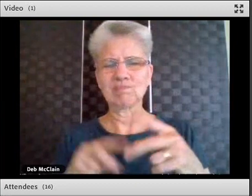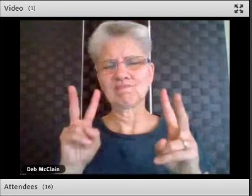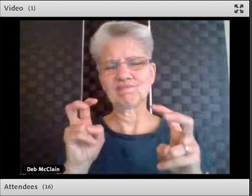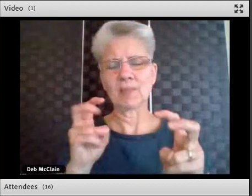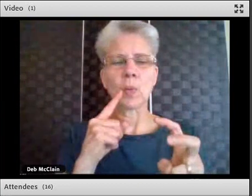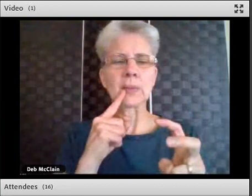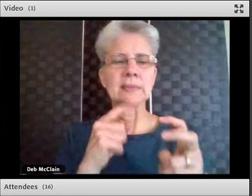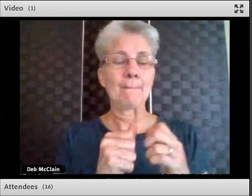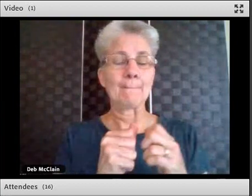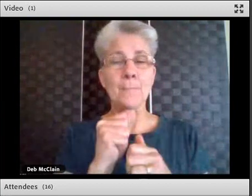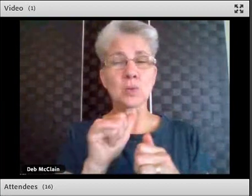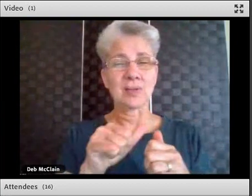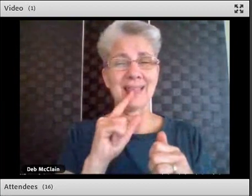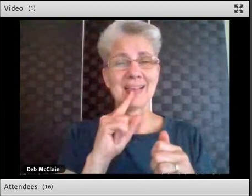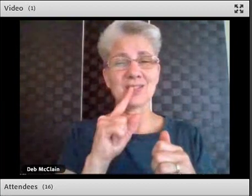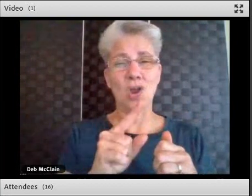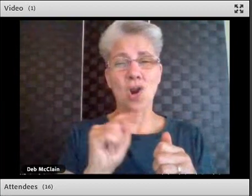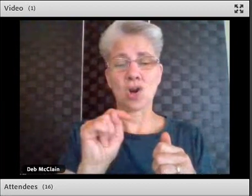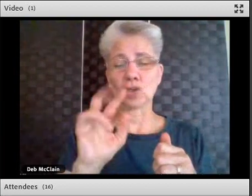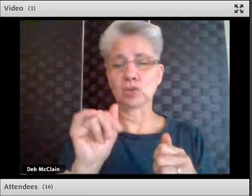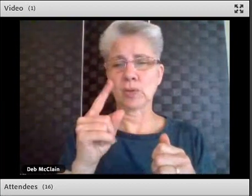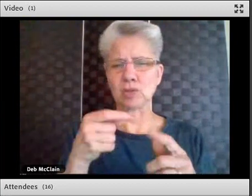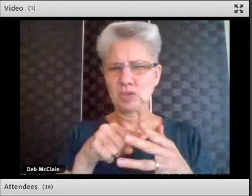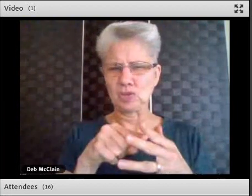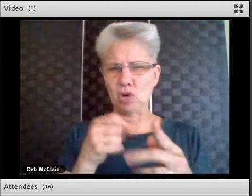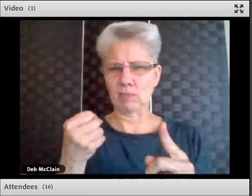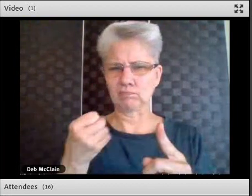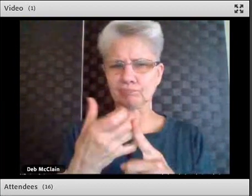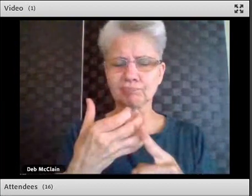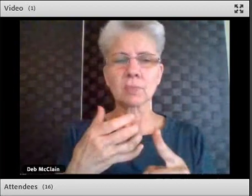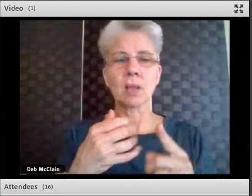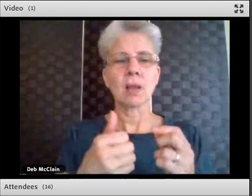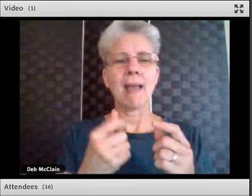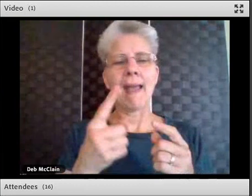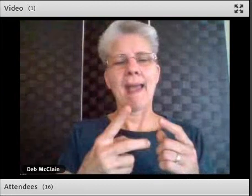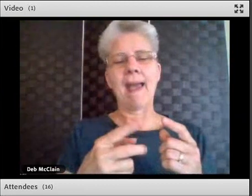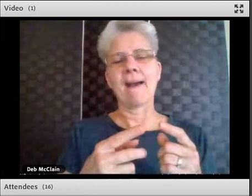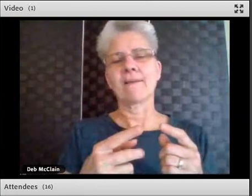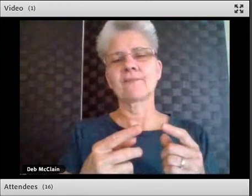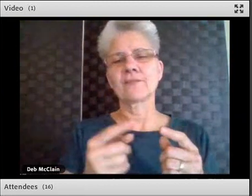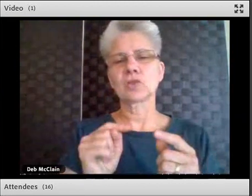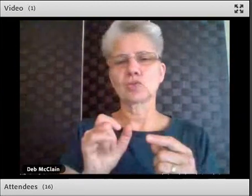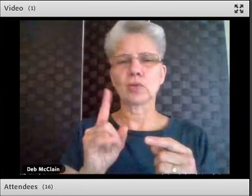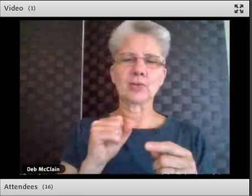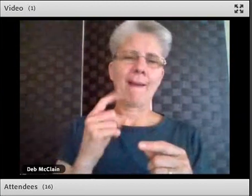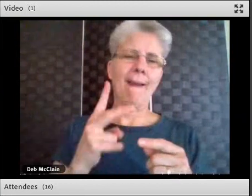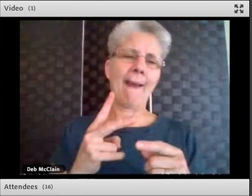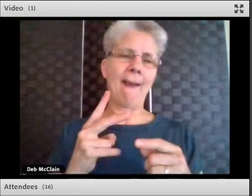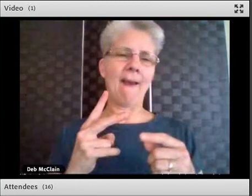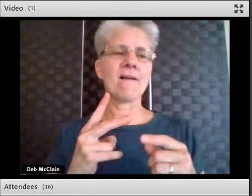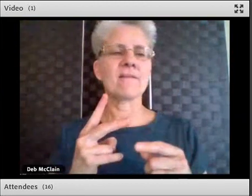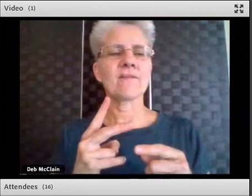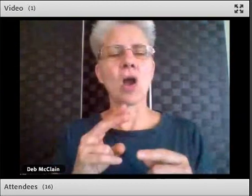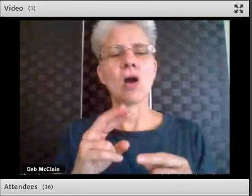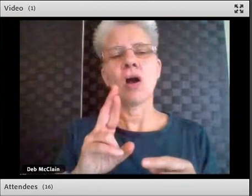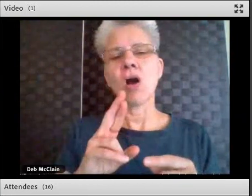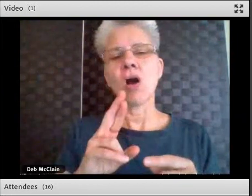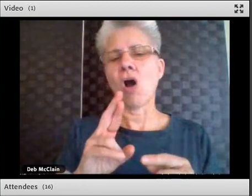say probably most of these are triggers. Well, about half are triggers and half are risk factors